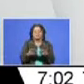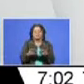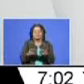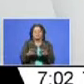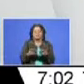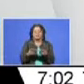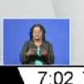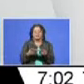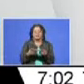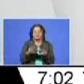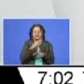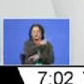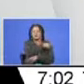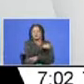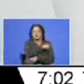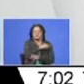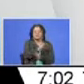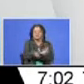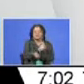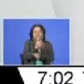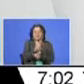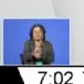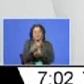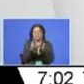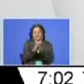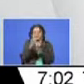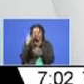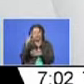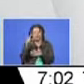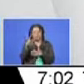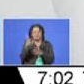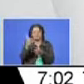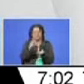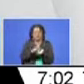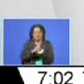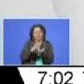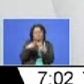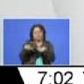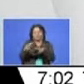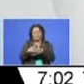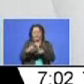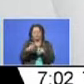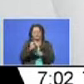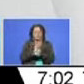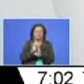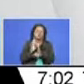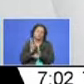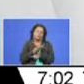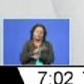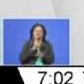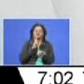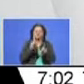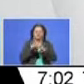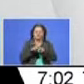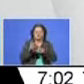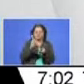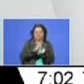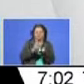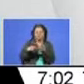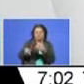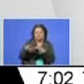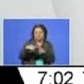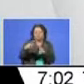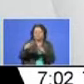stand down and for the doctors to go back to work. We've agreed on that. The doctors would return to work, and I would meet with Public